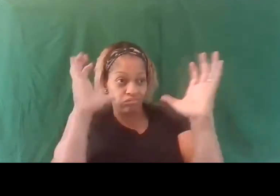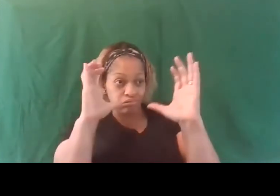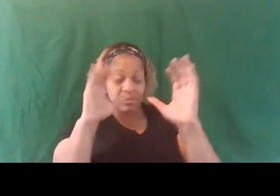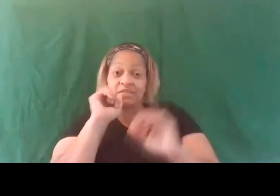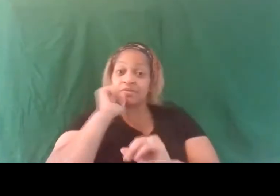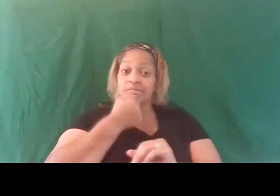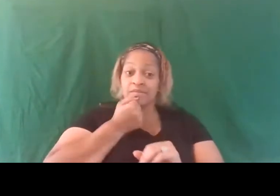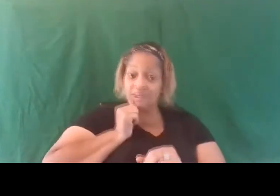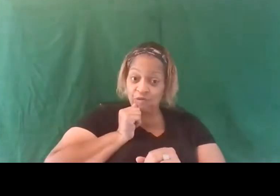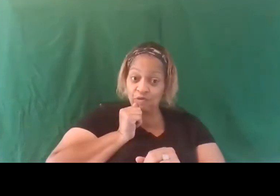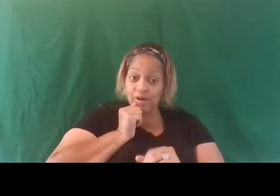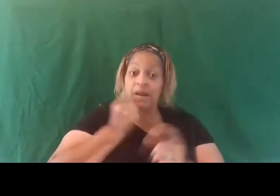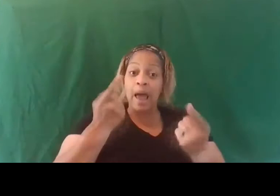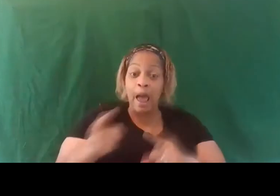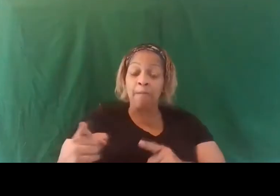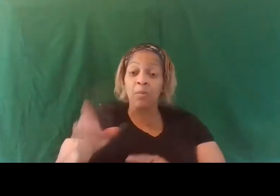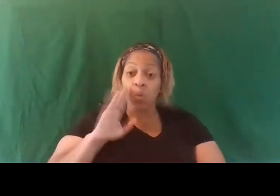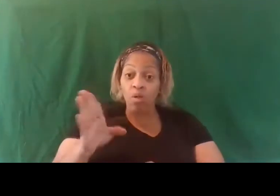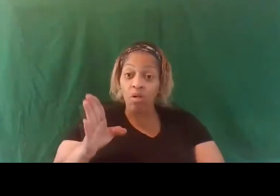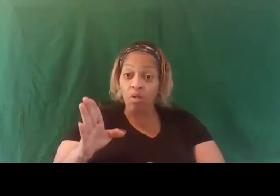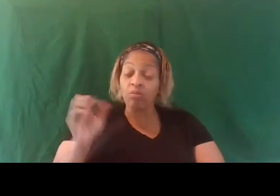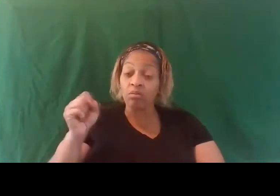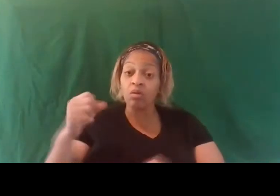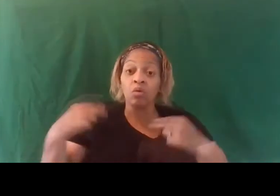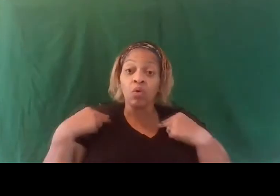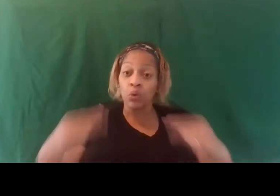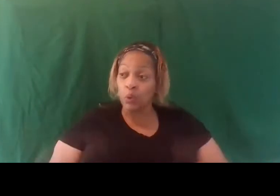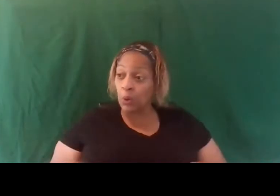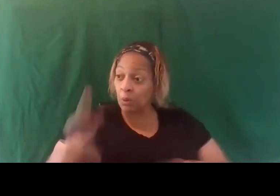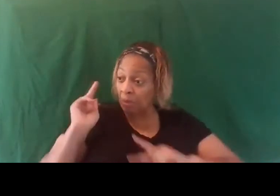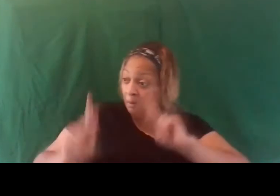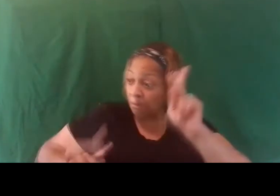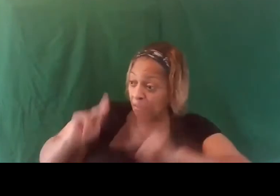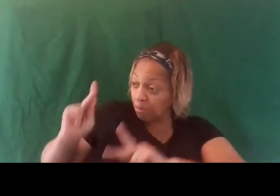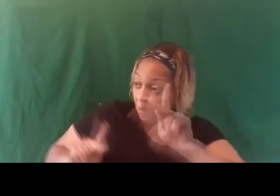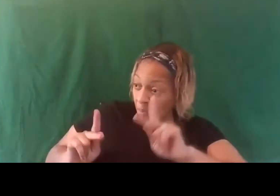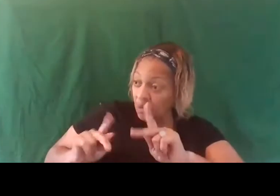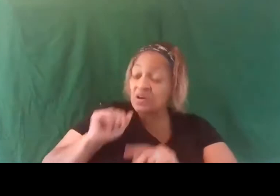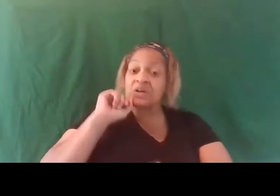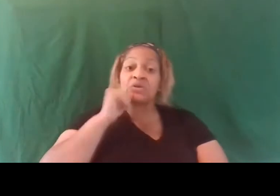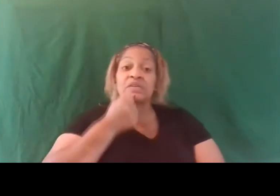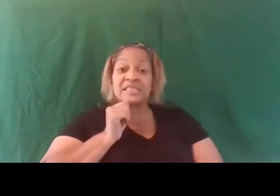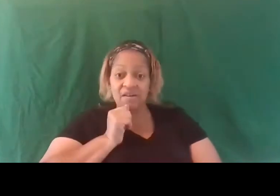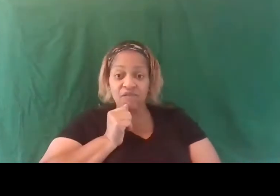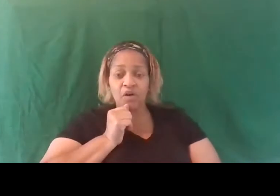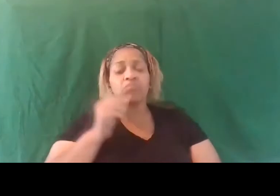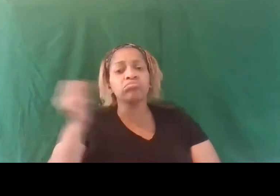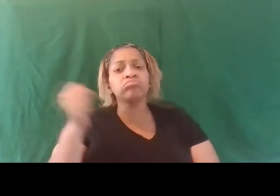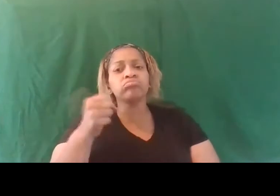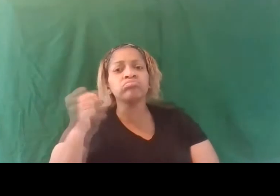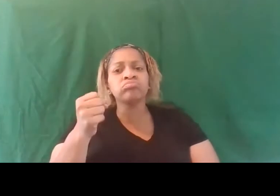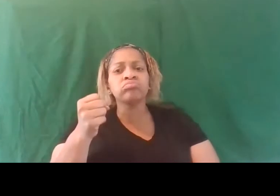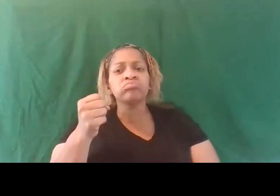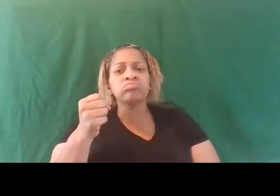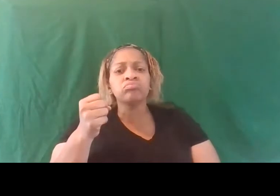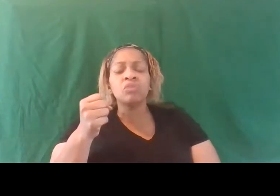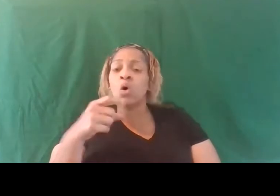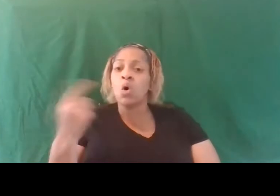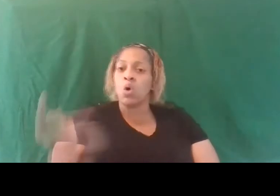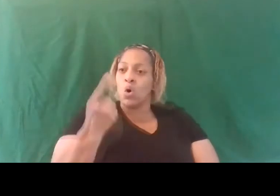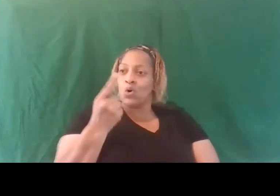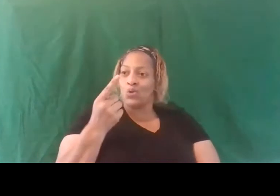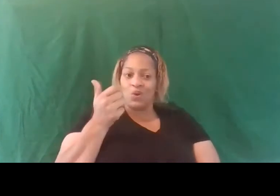does exist. Humans do suffer. And it's not strictly because we identify